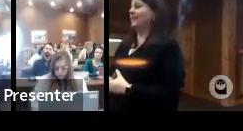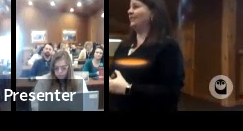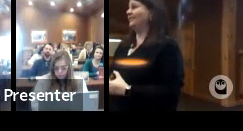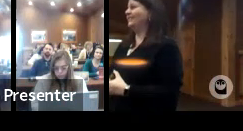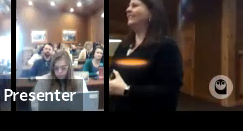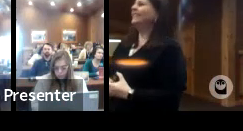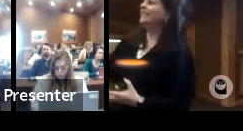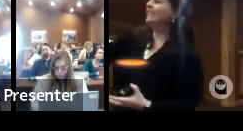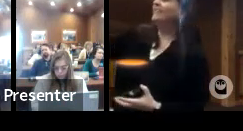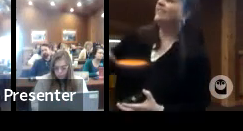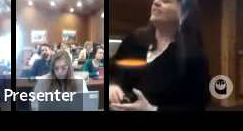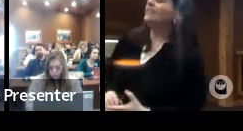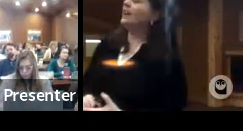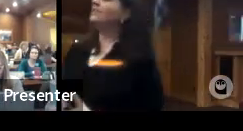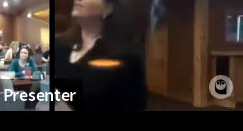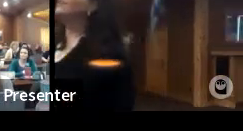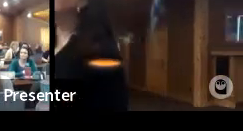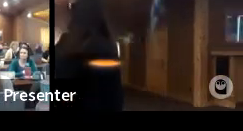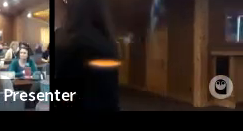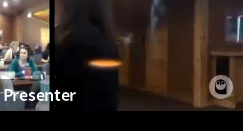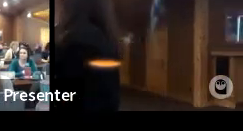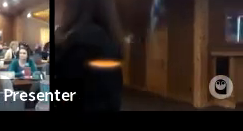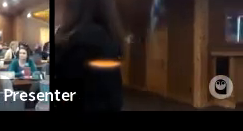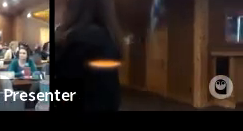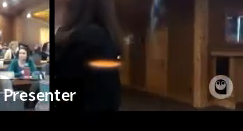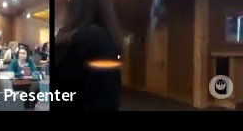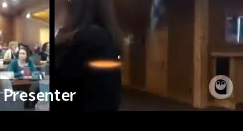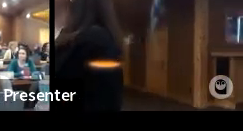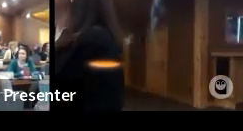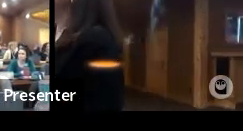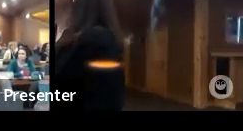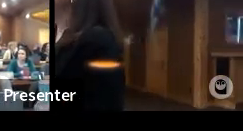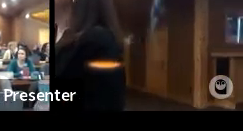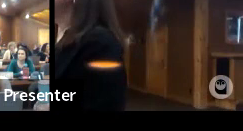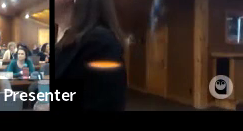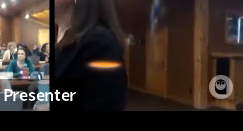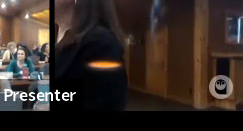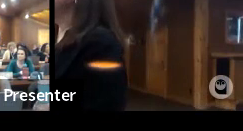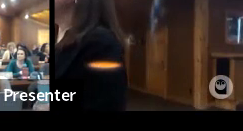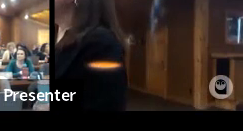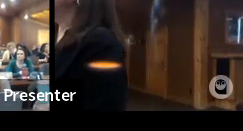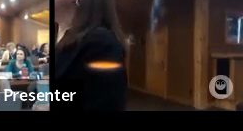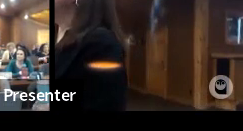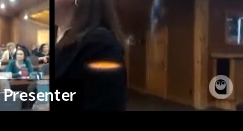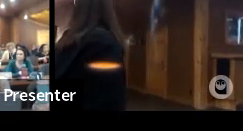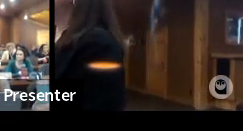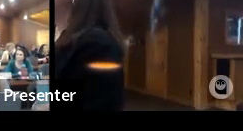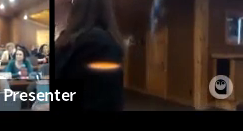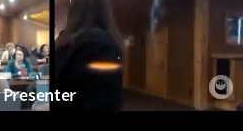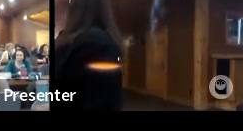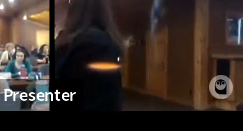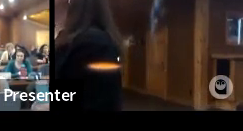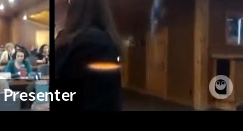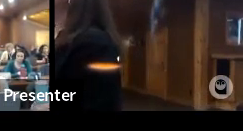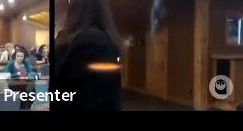Two thumbs down. Josh? As a prosecutor, I enjoyed it because I never get that opportunity. So I got to do it at